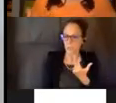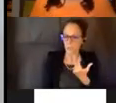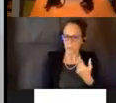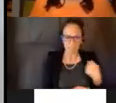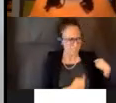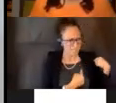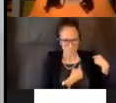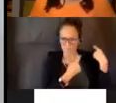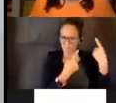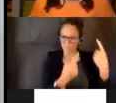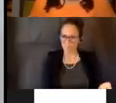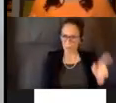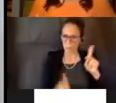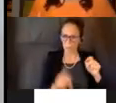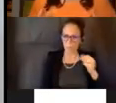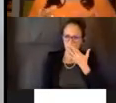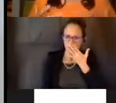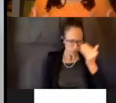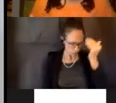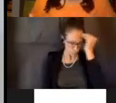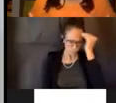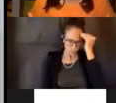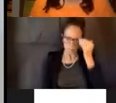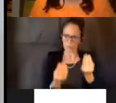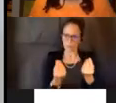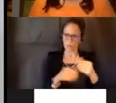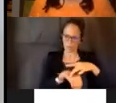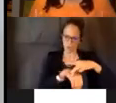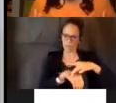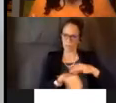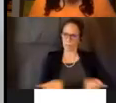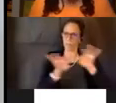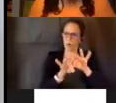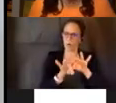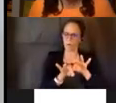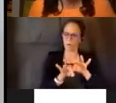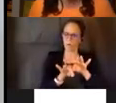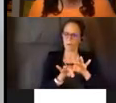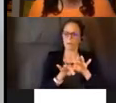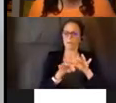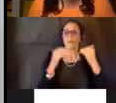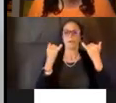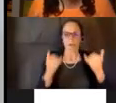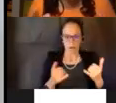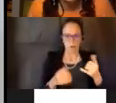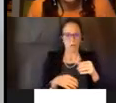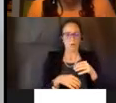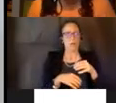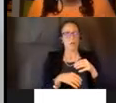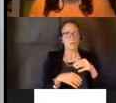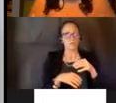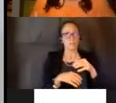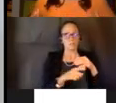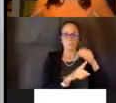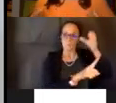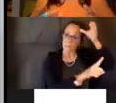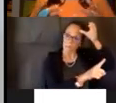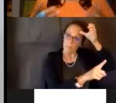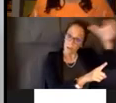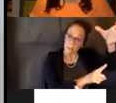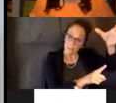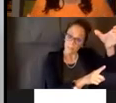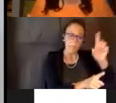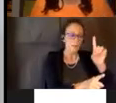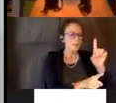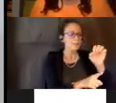the place I was born into. I have a strong belief in the project of democracy. The idea of it is